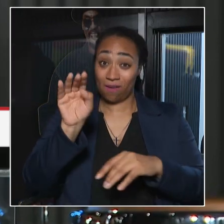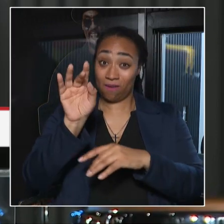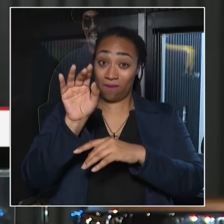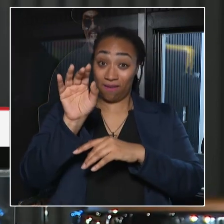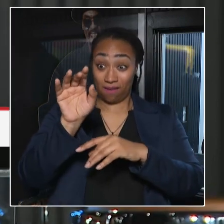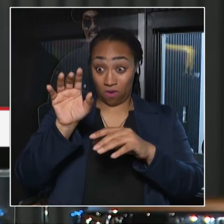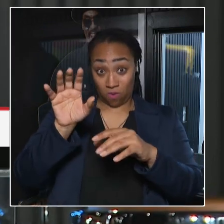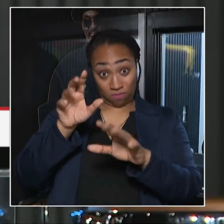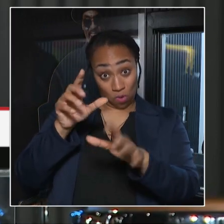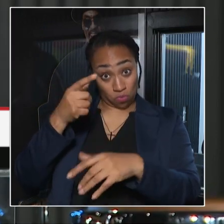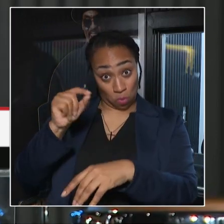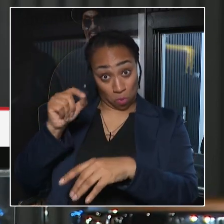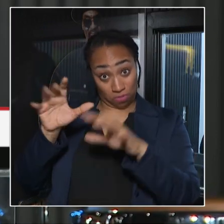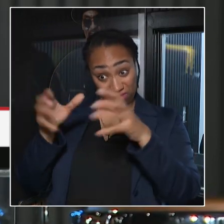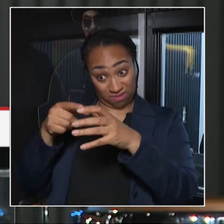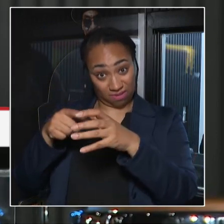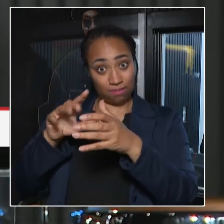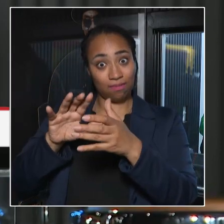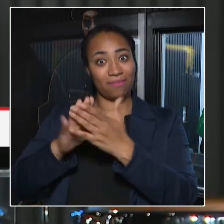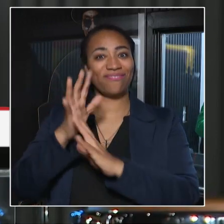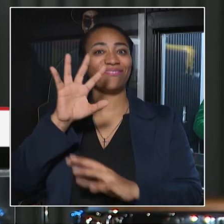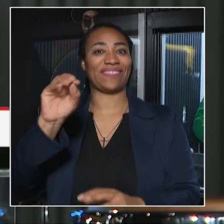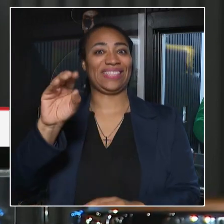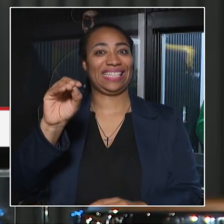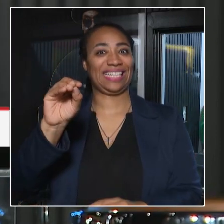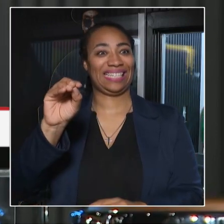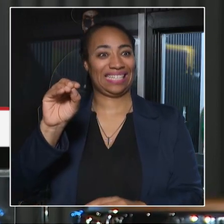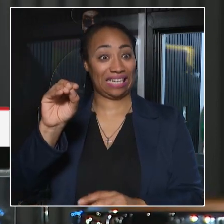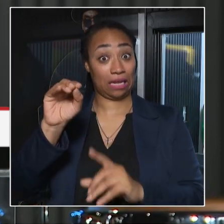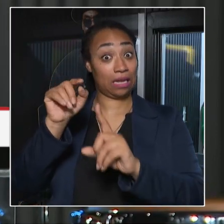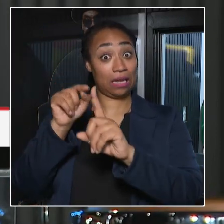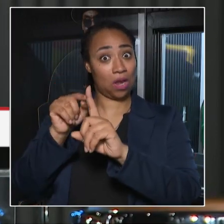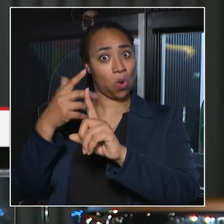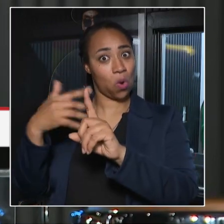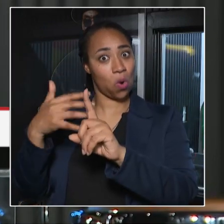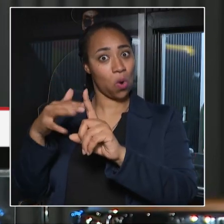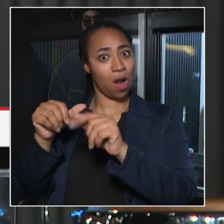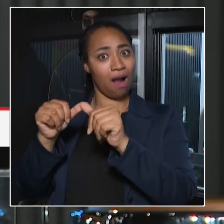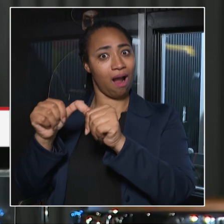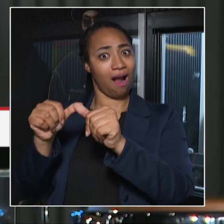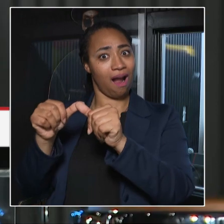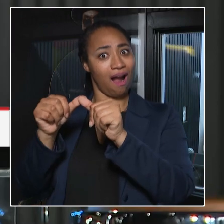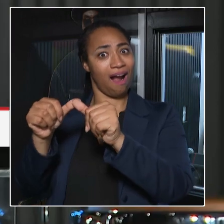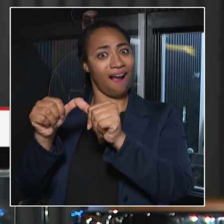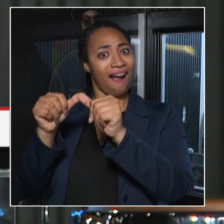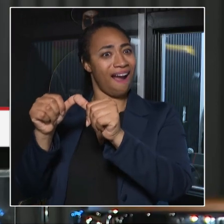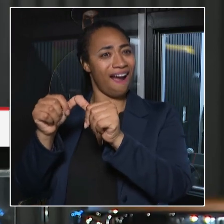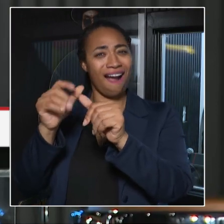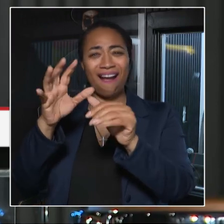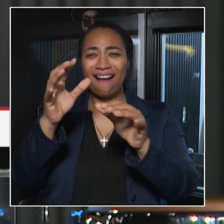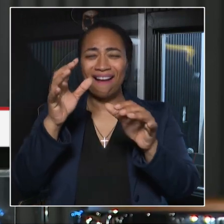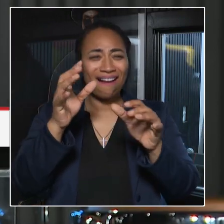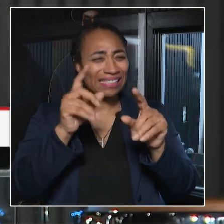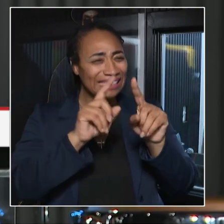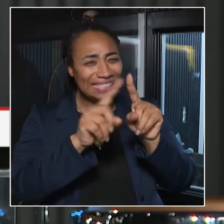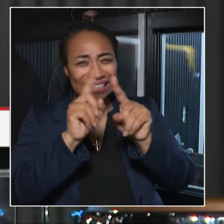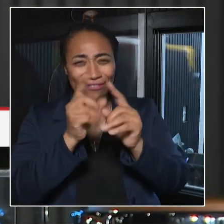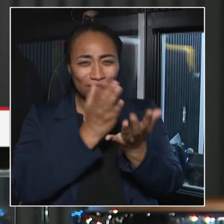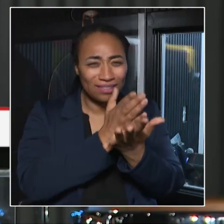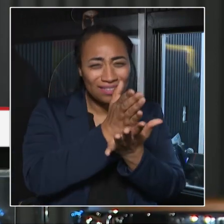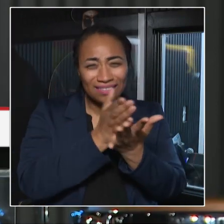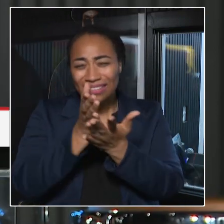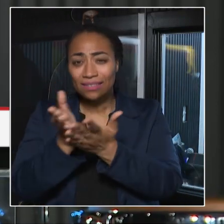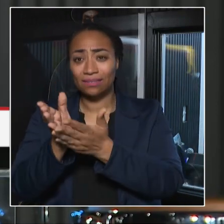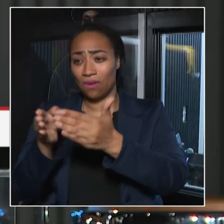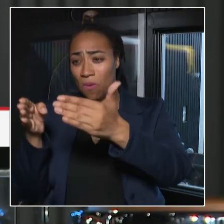to activate every ward in the city. We want to activate, every corner. We want to work with every partner to sort of share in